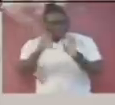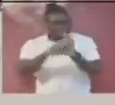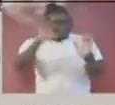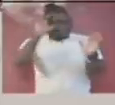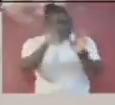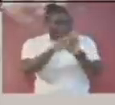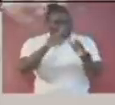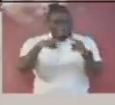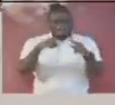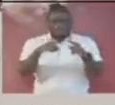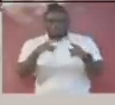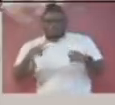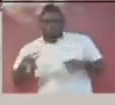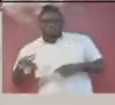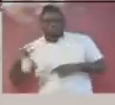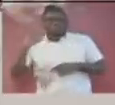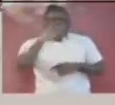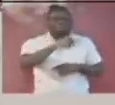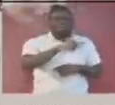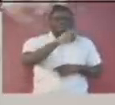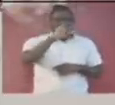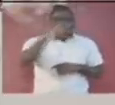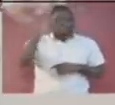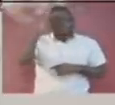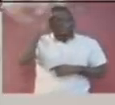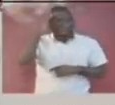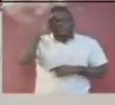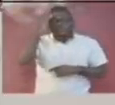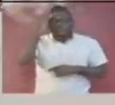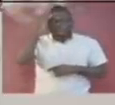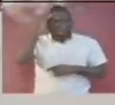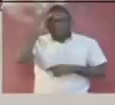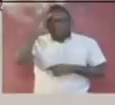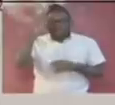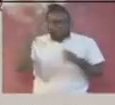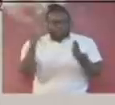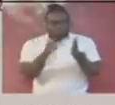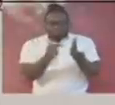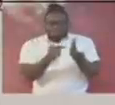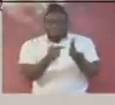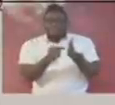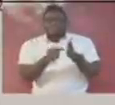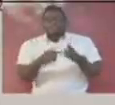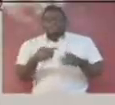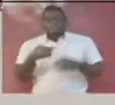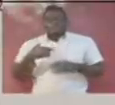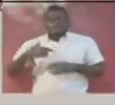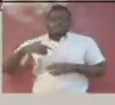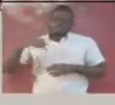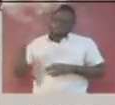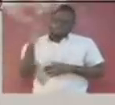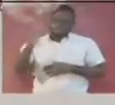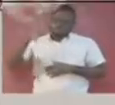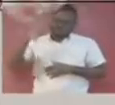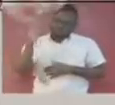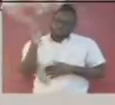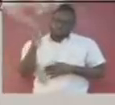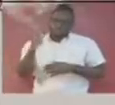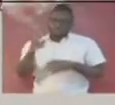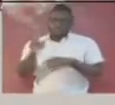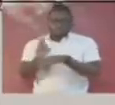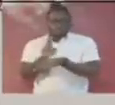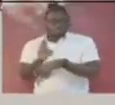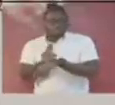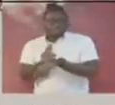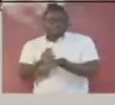during that security briefing, that we must put on our face mask first before we try to help somebody else with theirs. So I'm saying